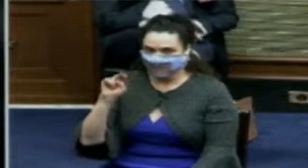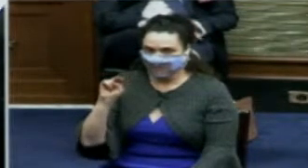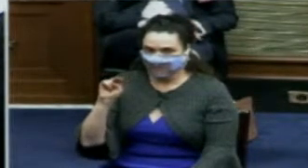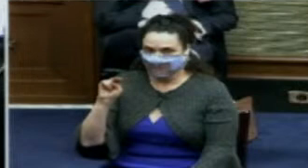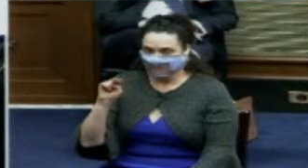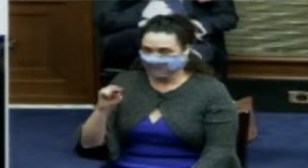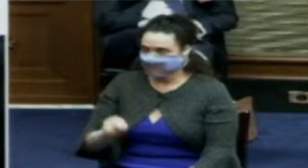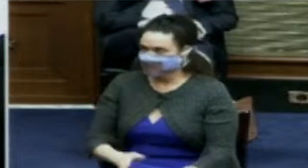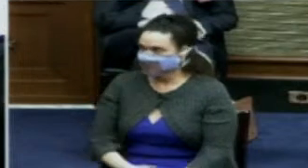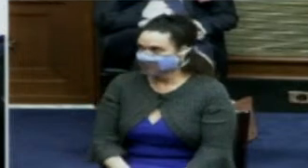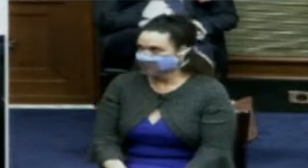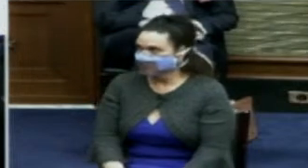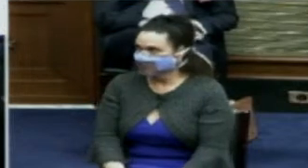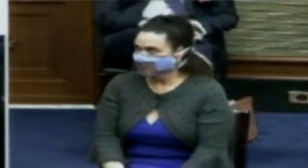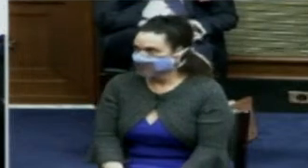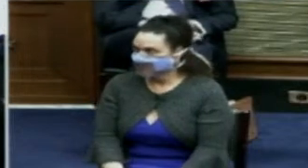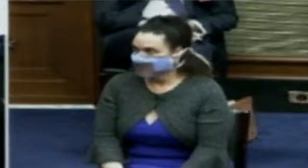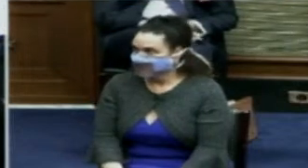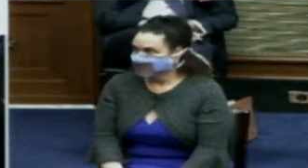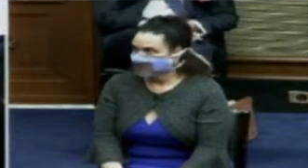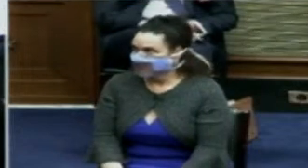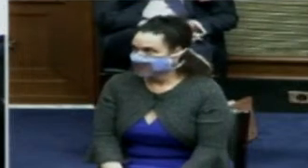Should we go